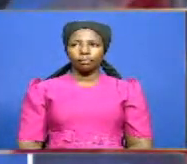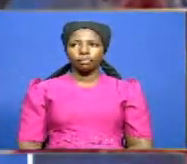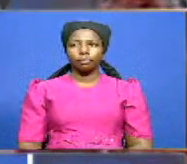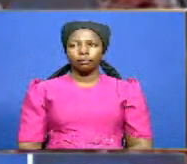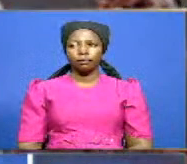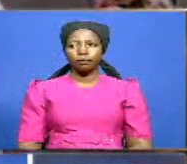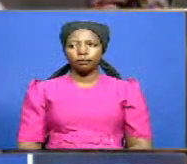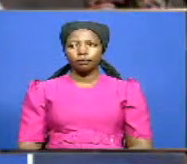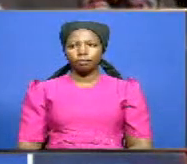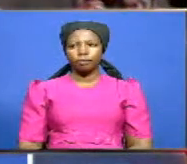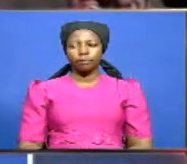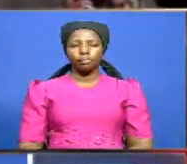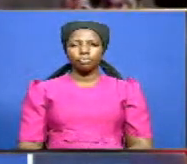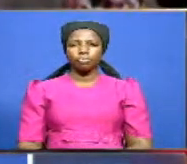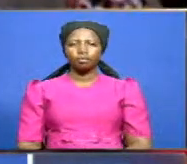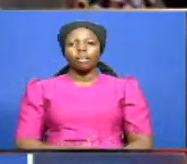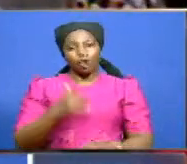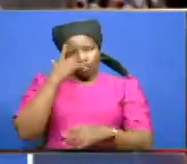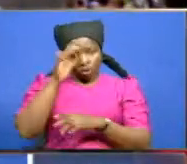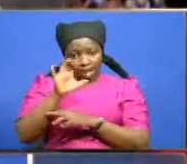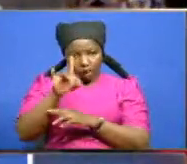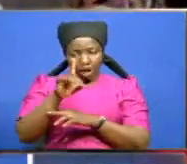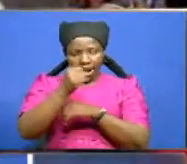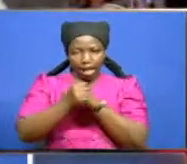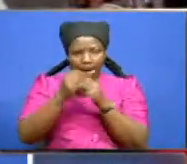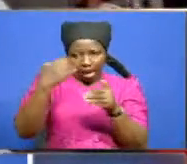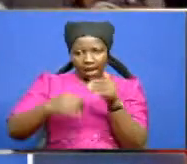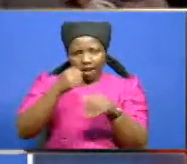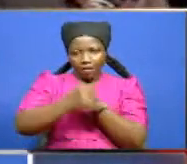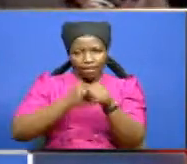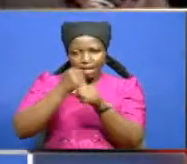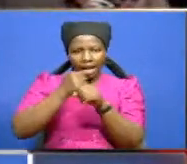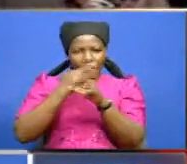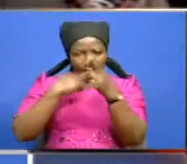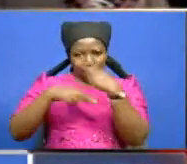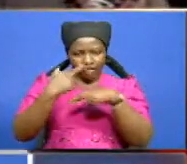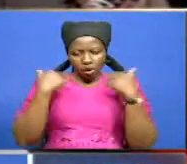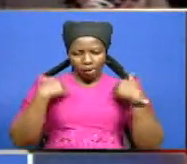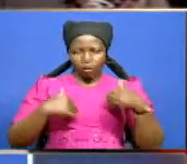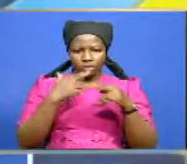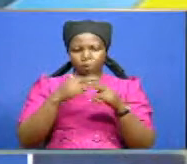For Channel 1 India Review, I'm Safin Aching Oma.